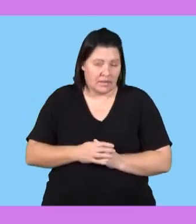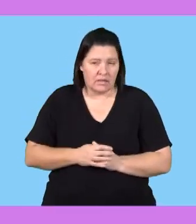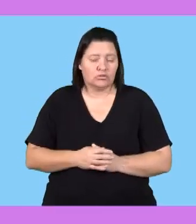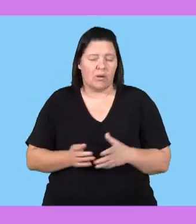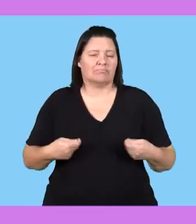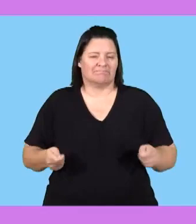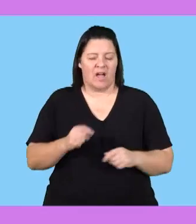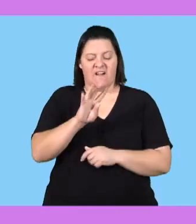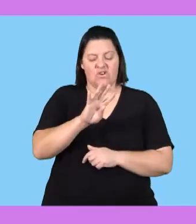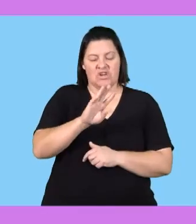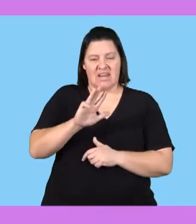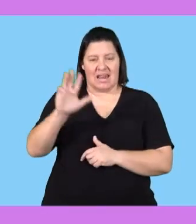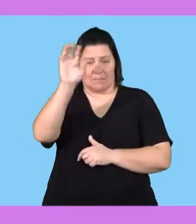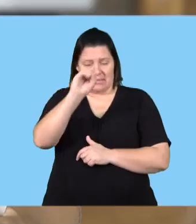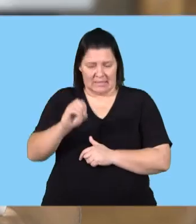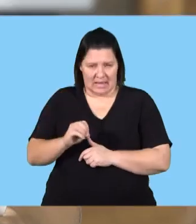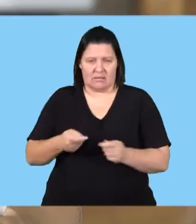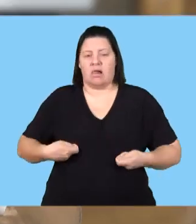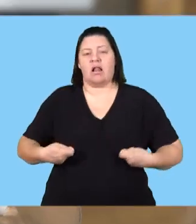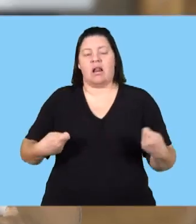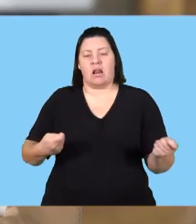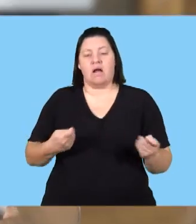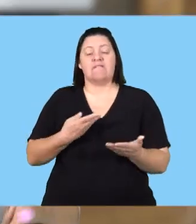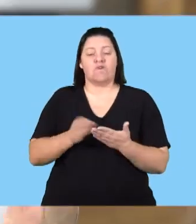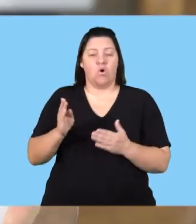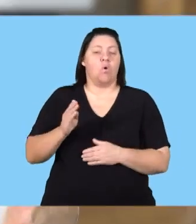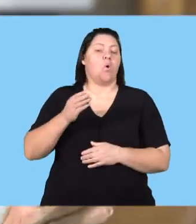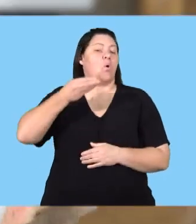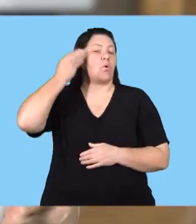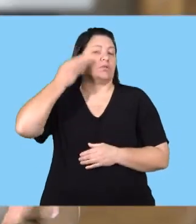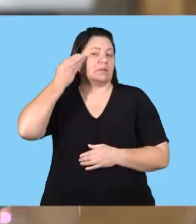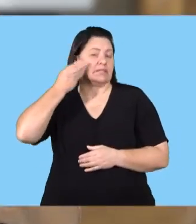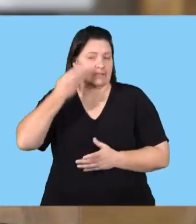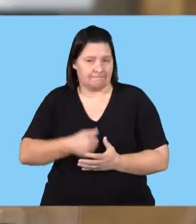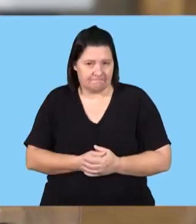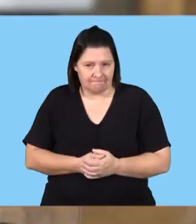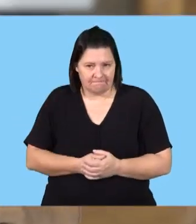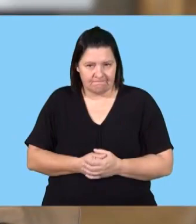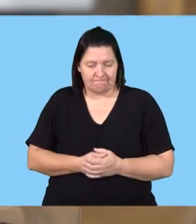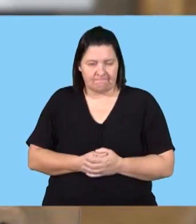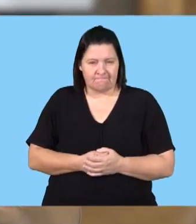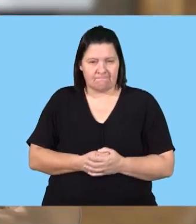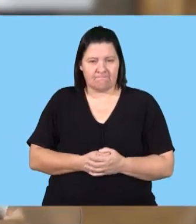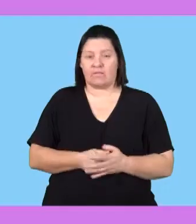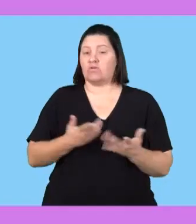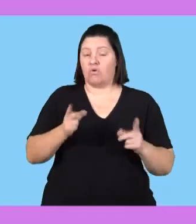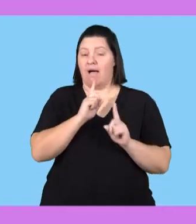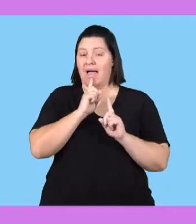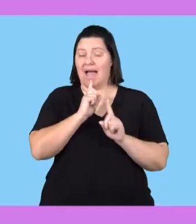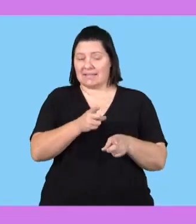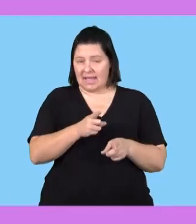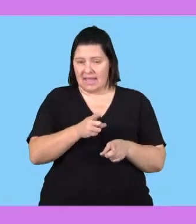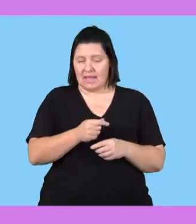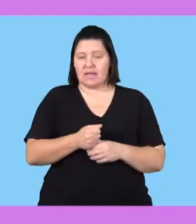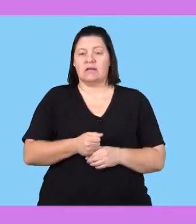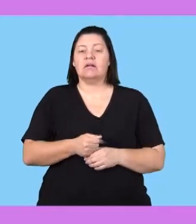cosmetics. So she spent 49% of that amount on the cosmetics. So